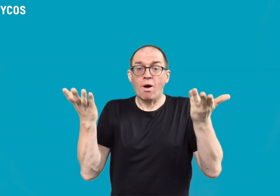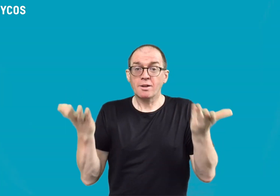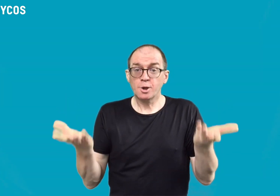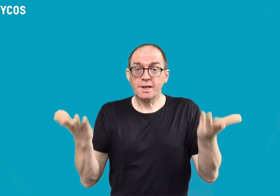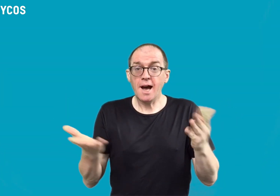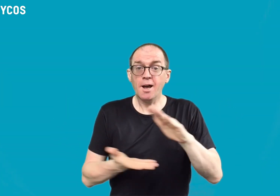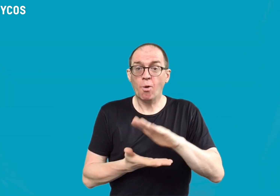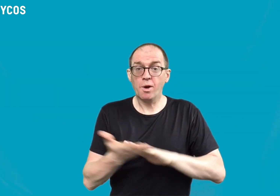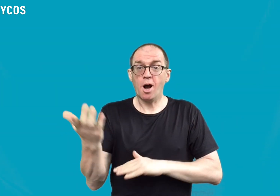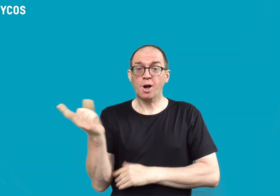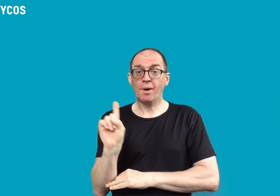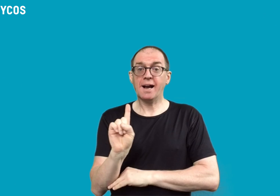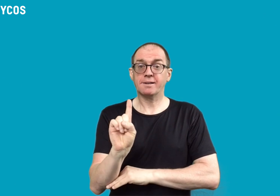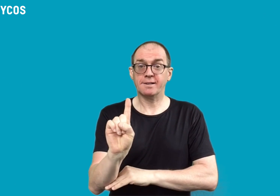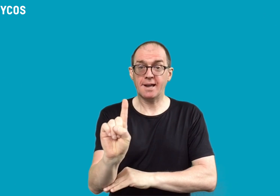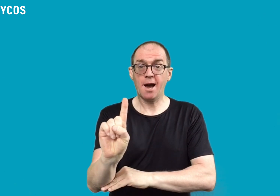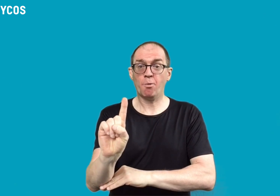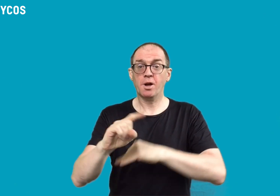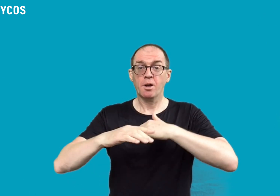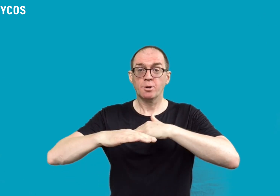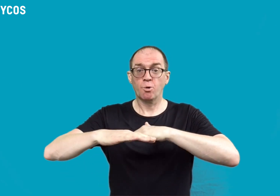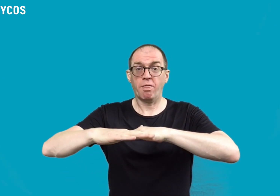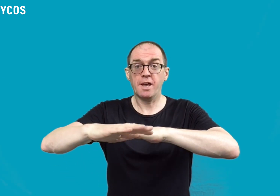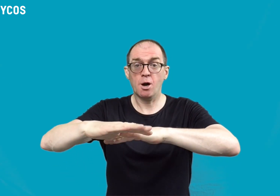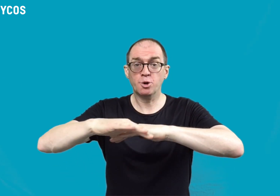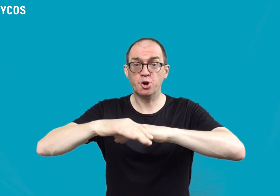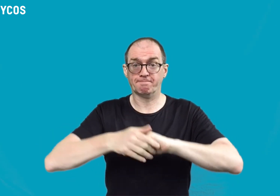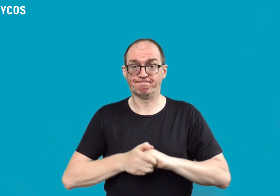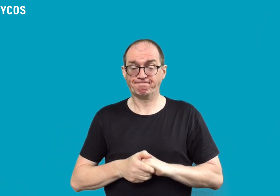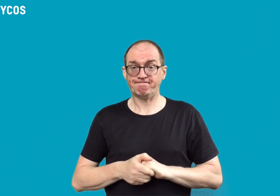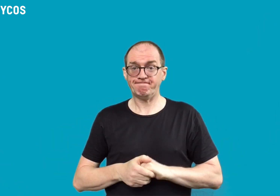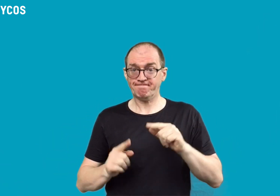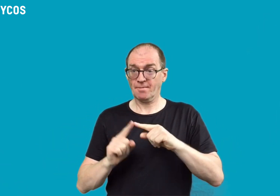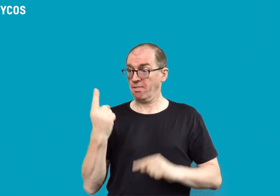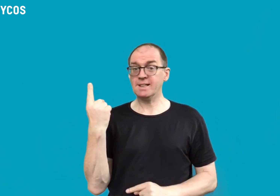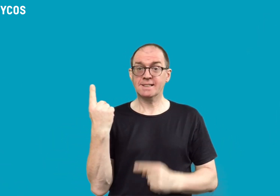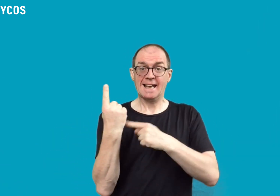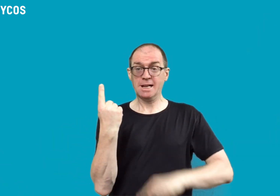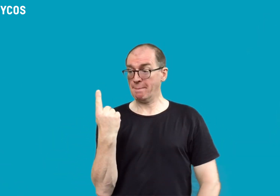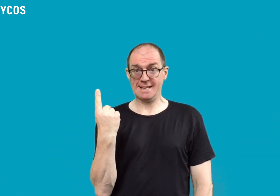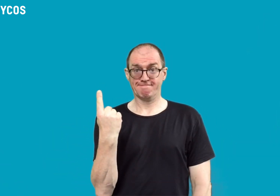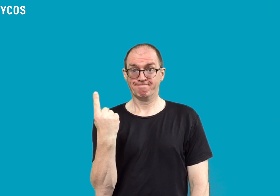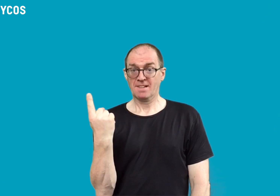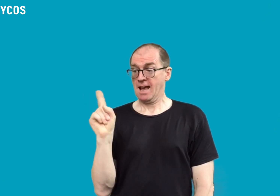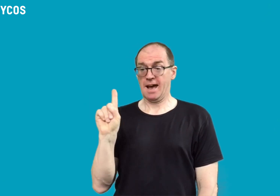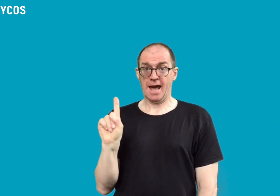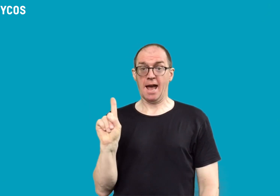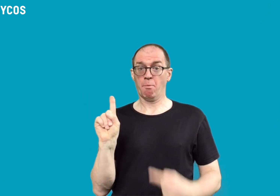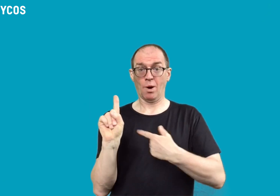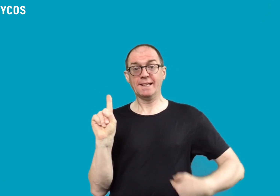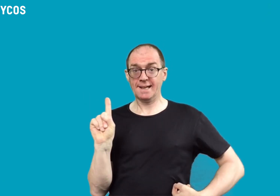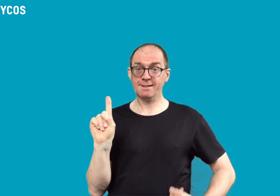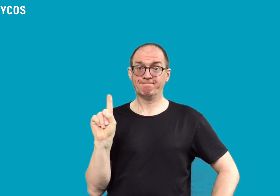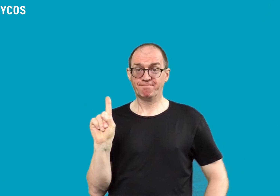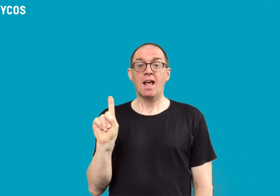So, today we are going down to the ocean. This is me. And I